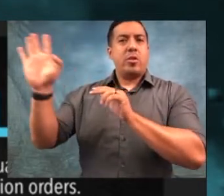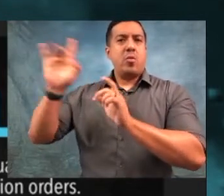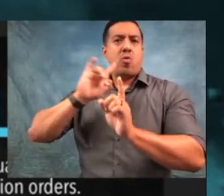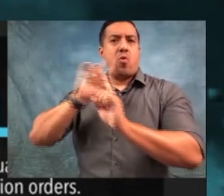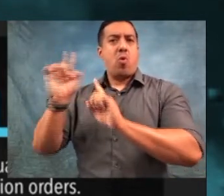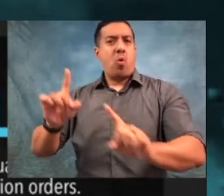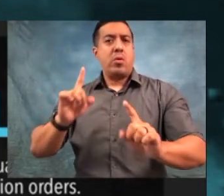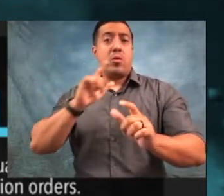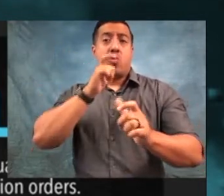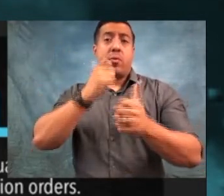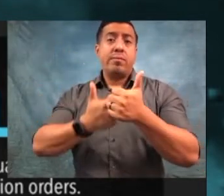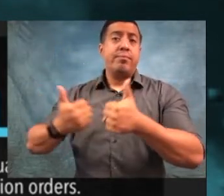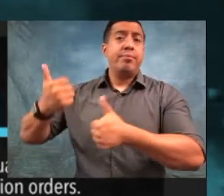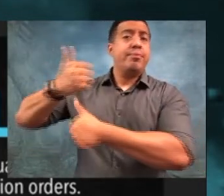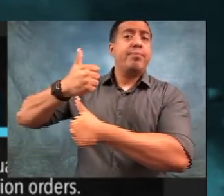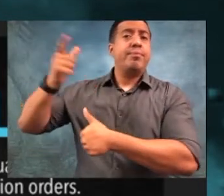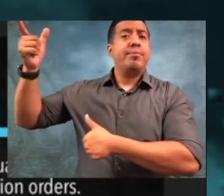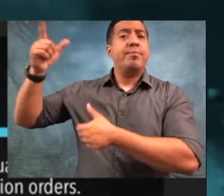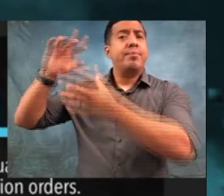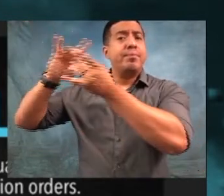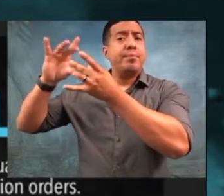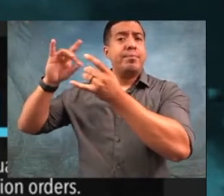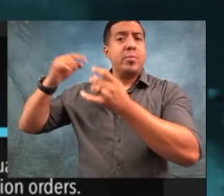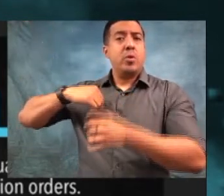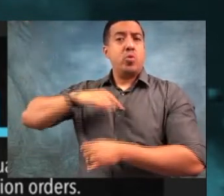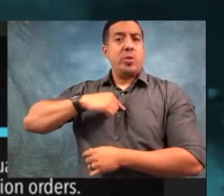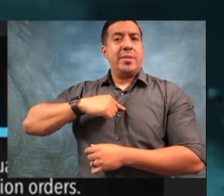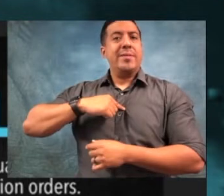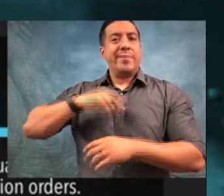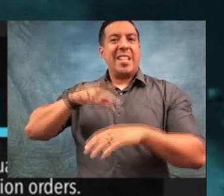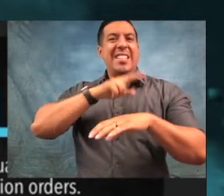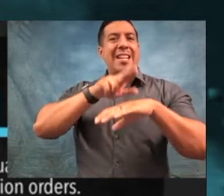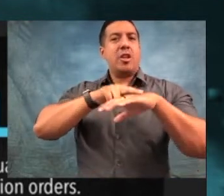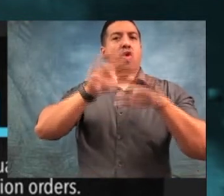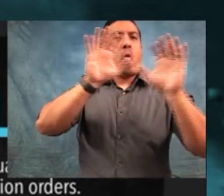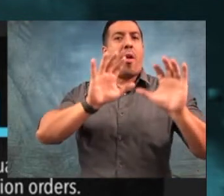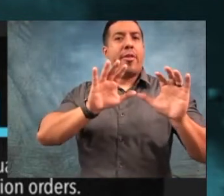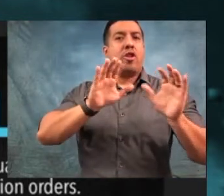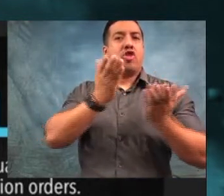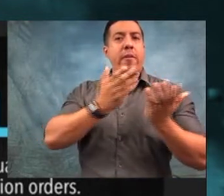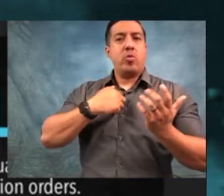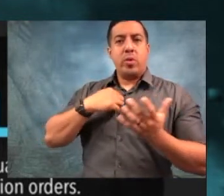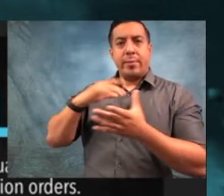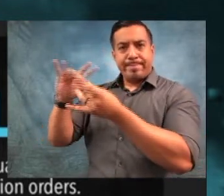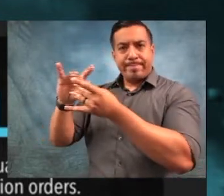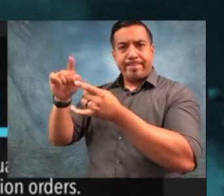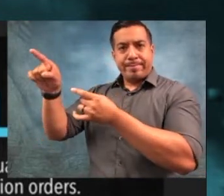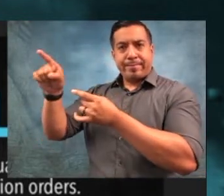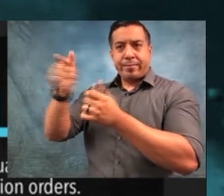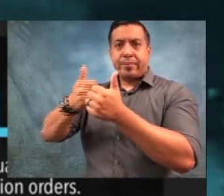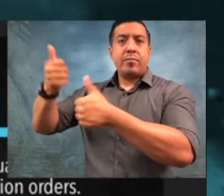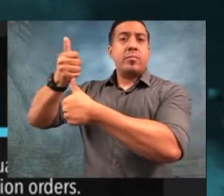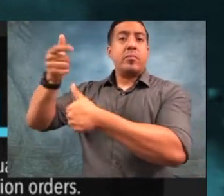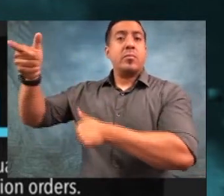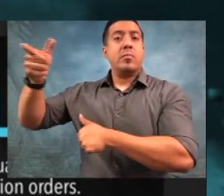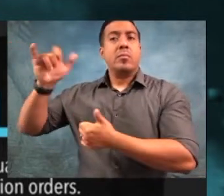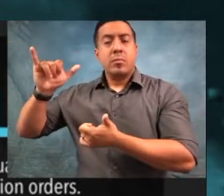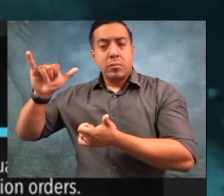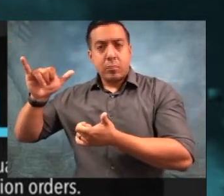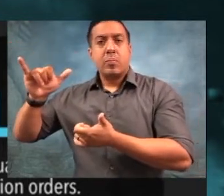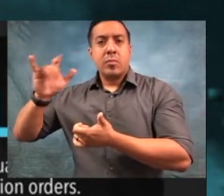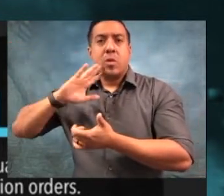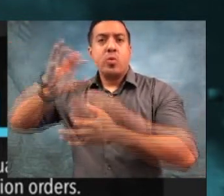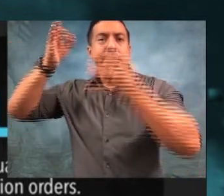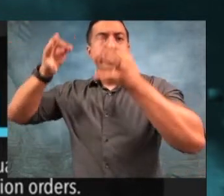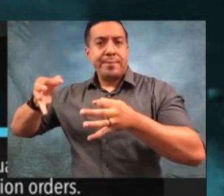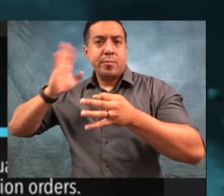given. Your elected officials are getting briefed by us at the National Weather Service, and we're giving them the information they need to make